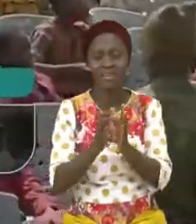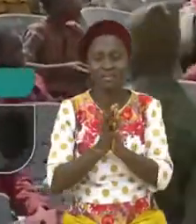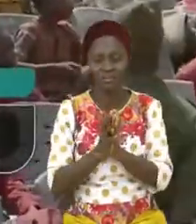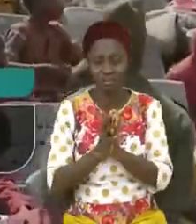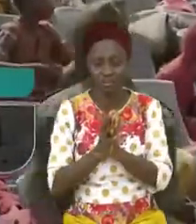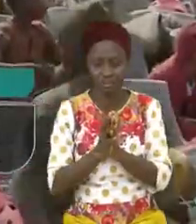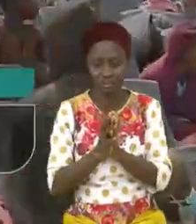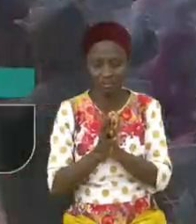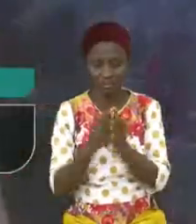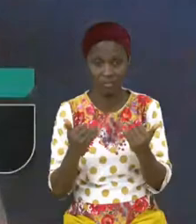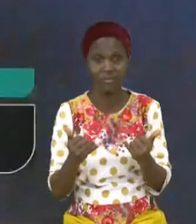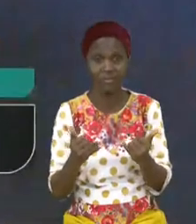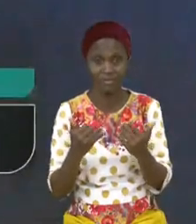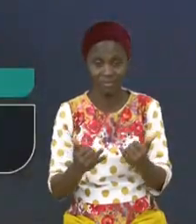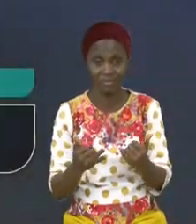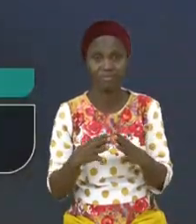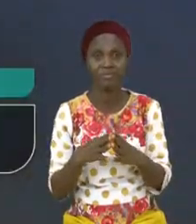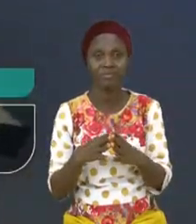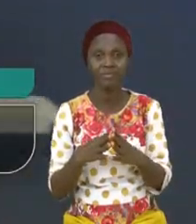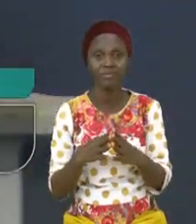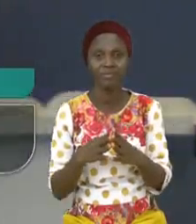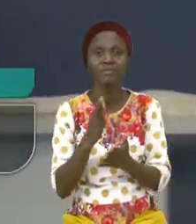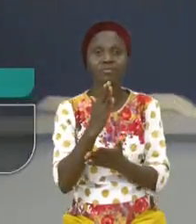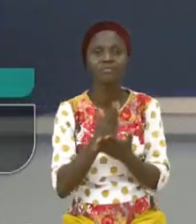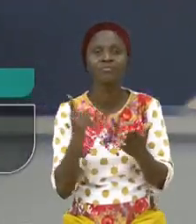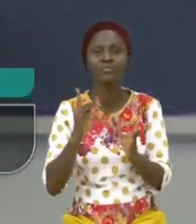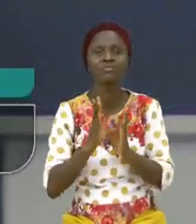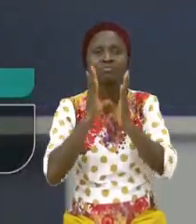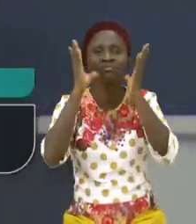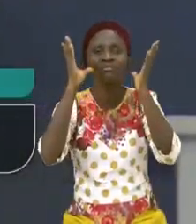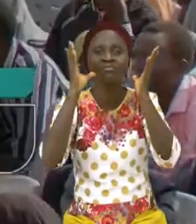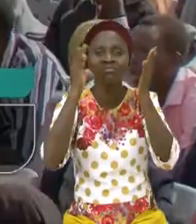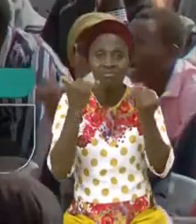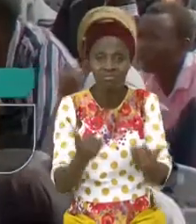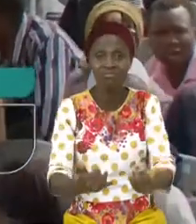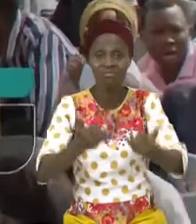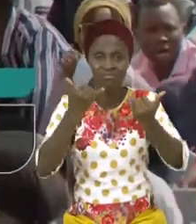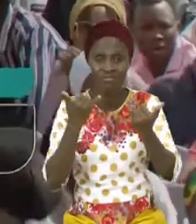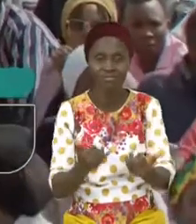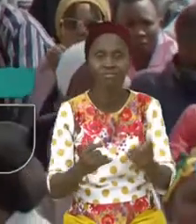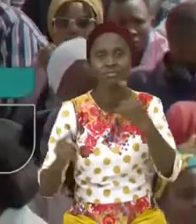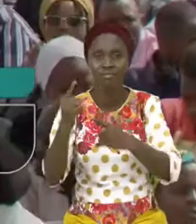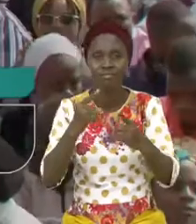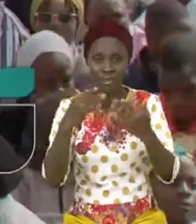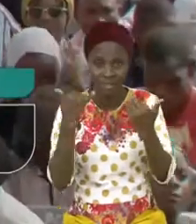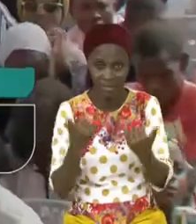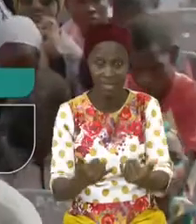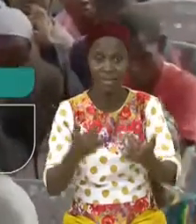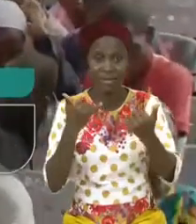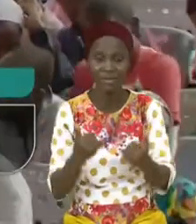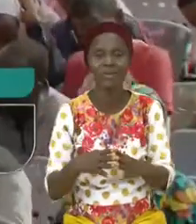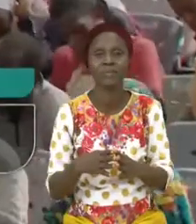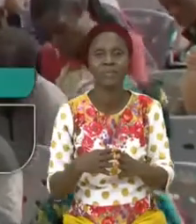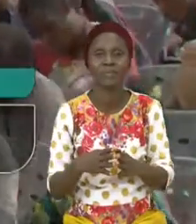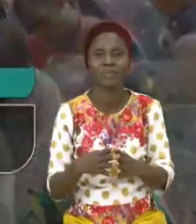now now now now somebody help me shout now now for everything